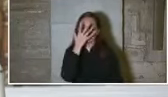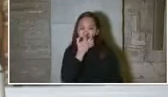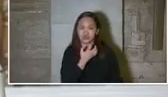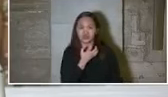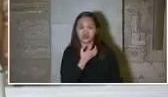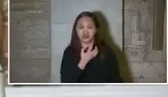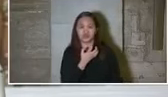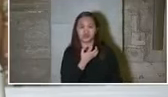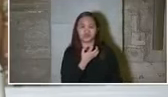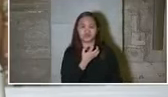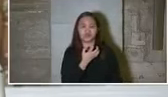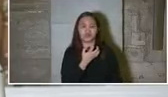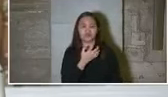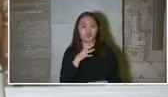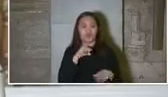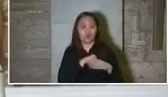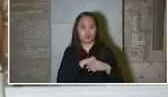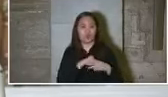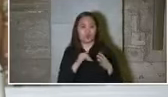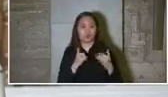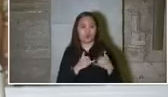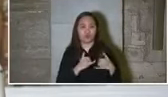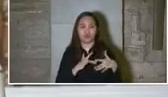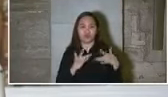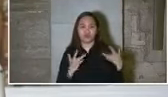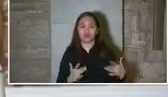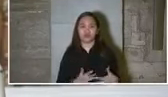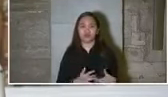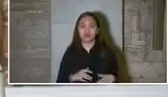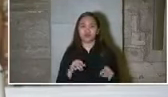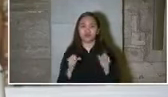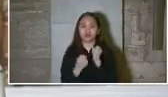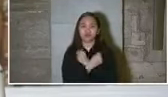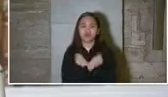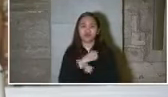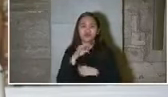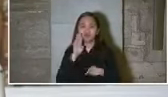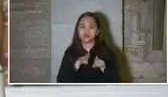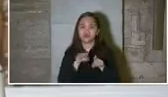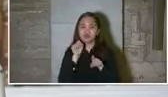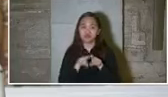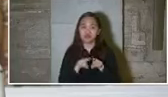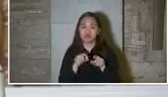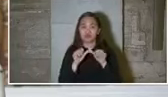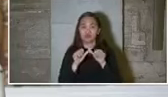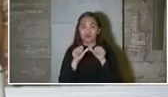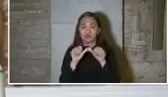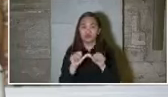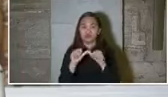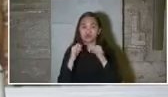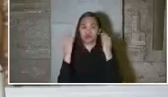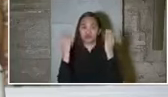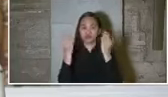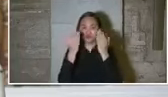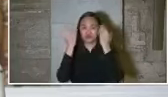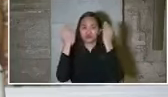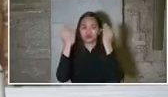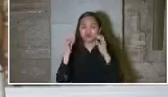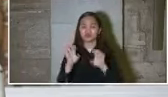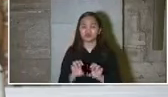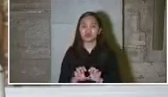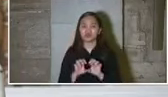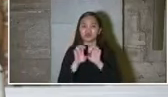in your heart. My dear brothers and sisters, as we continue this celebration of the